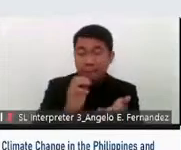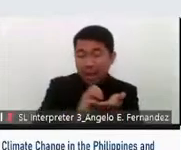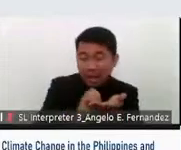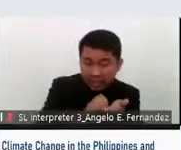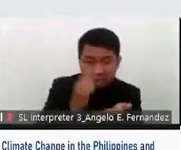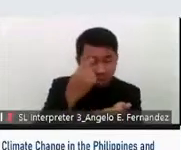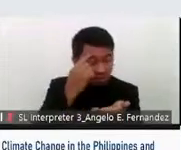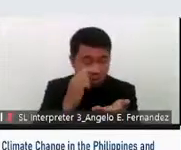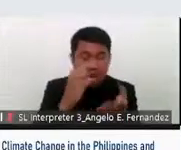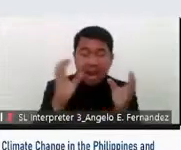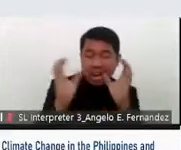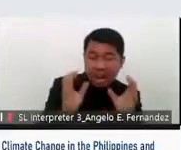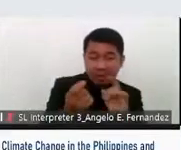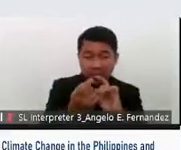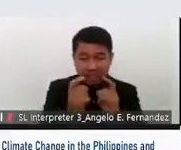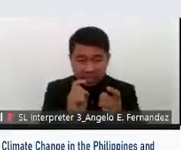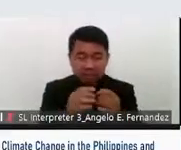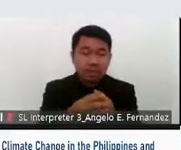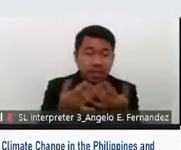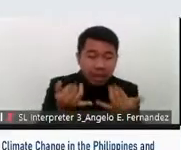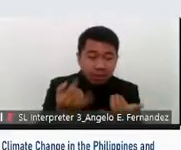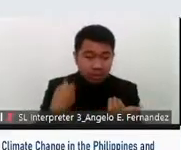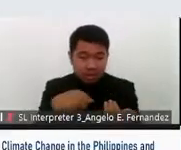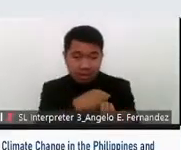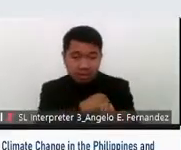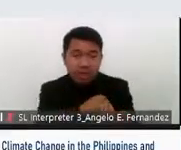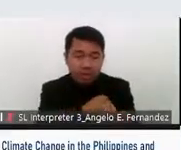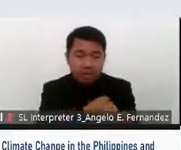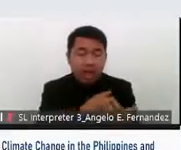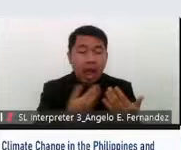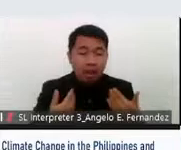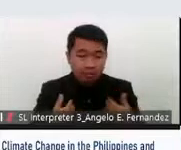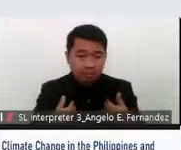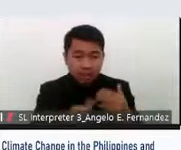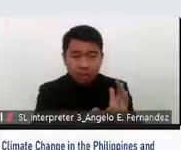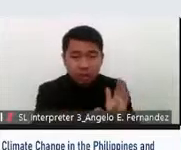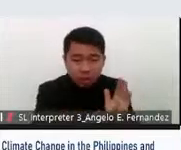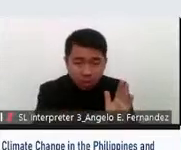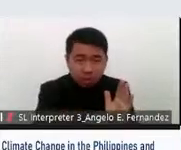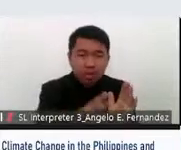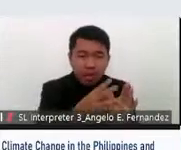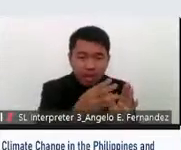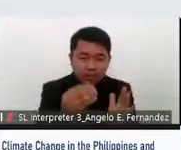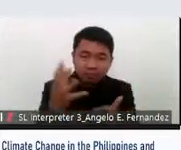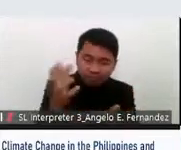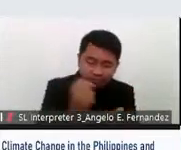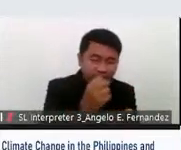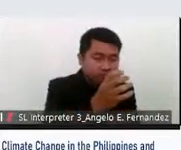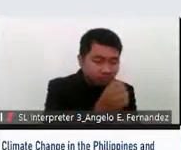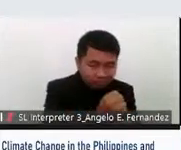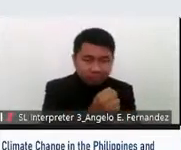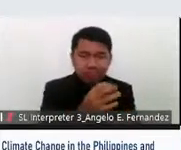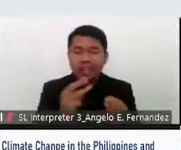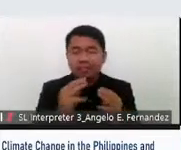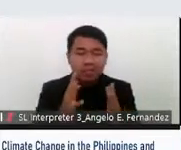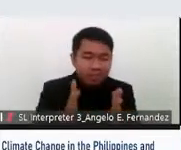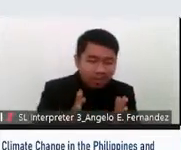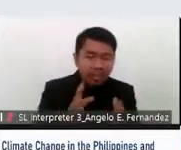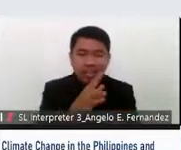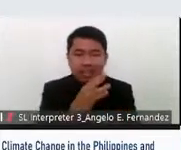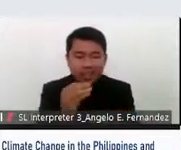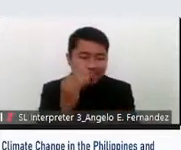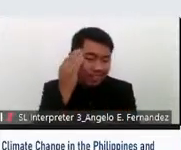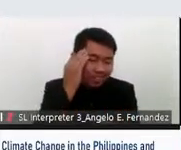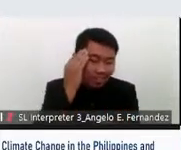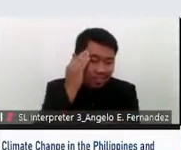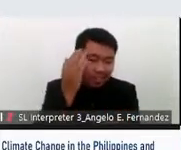National Museum has taken the opportunity to renew exhibits and to update collections management. Regionalization of the museum now boasts several